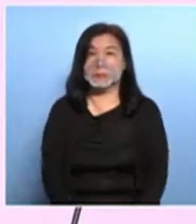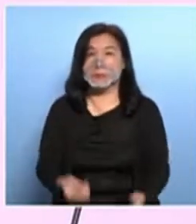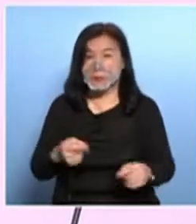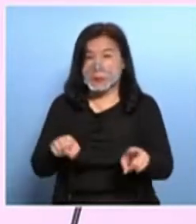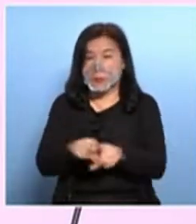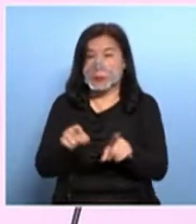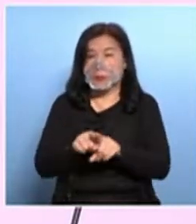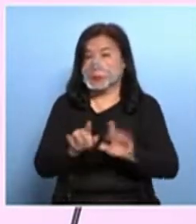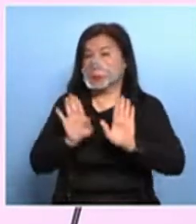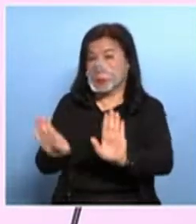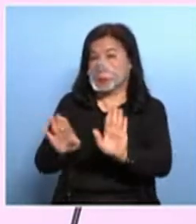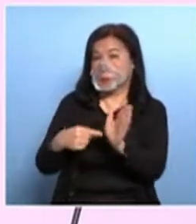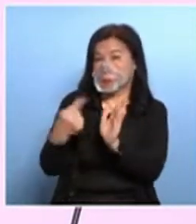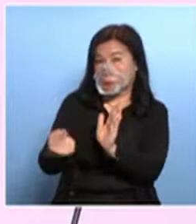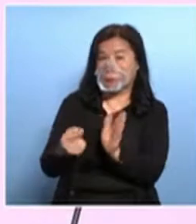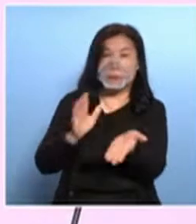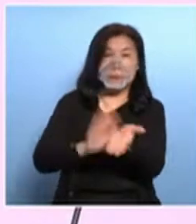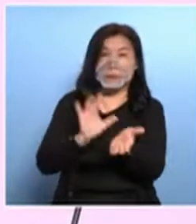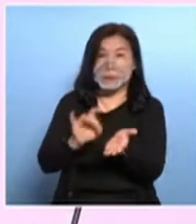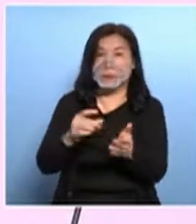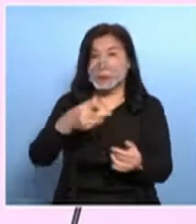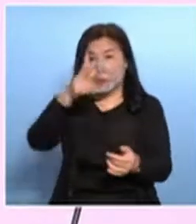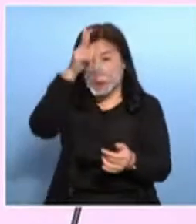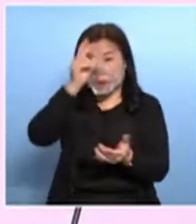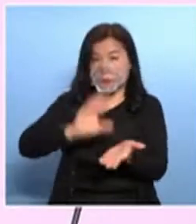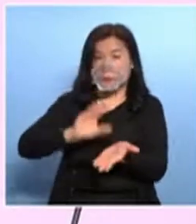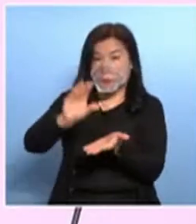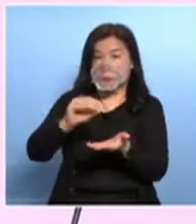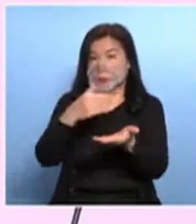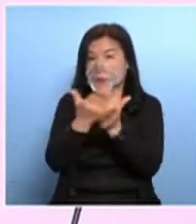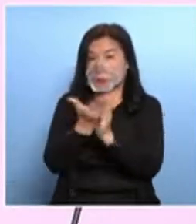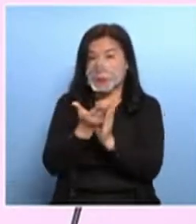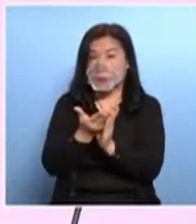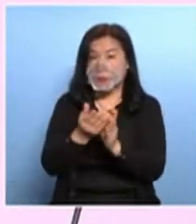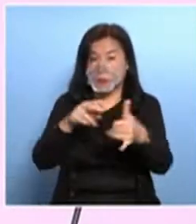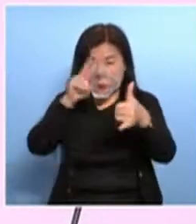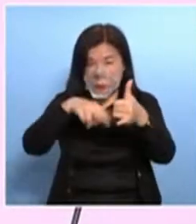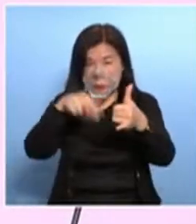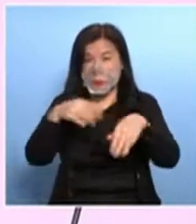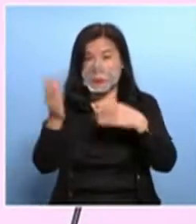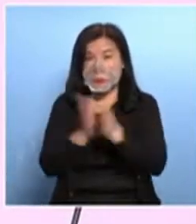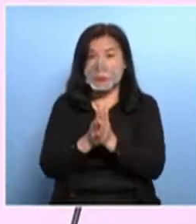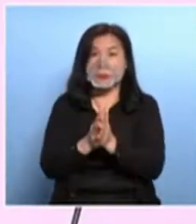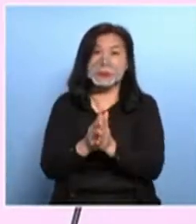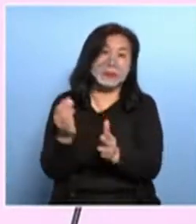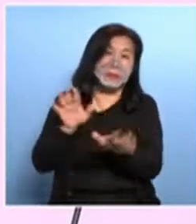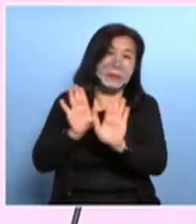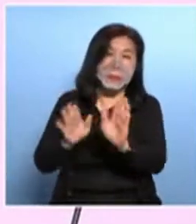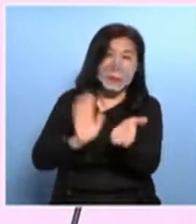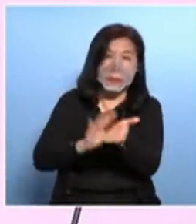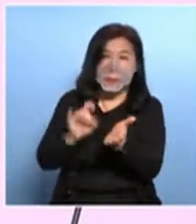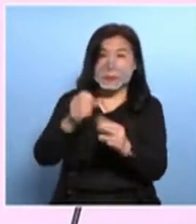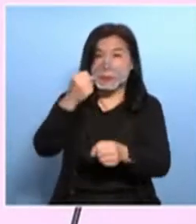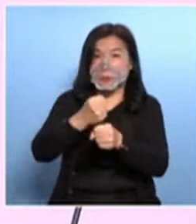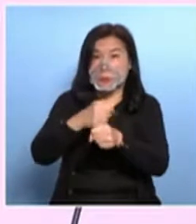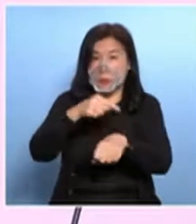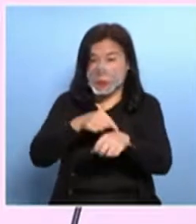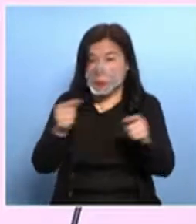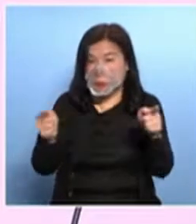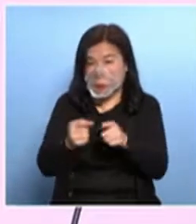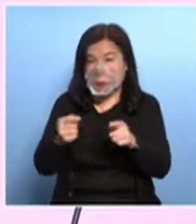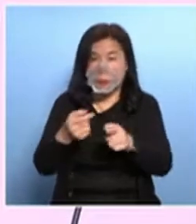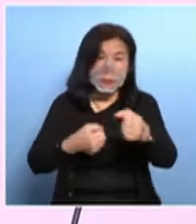To win this fight against the pandemic, the government will devote all-out efforts in stepping up testing and anti-epidemic